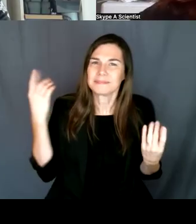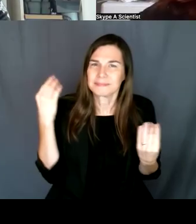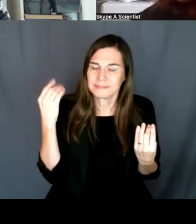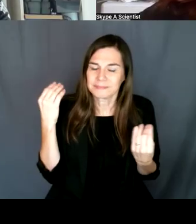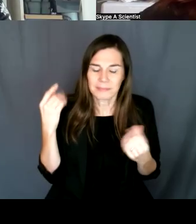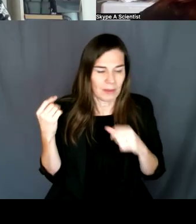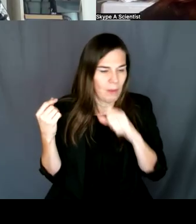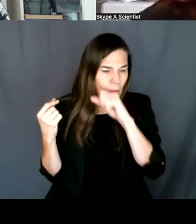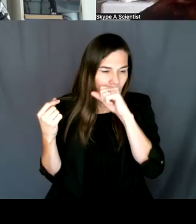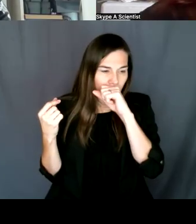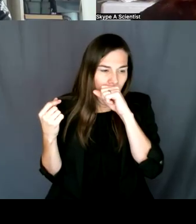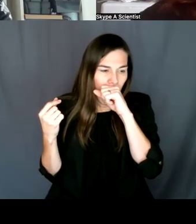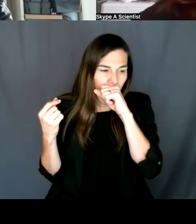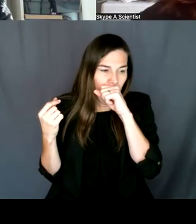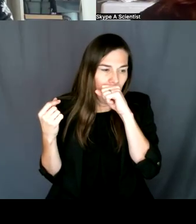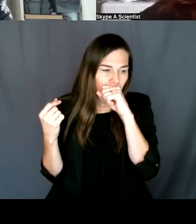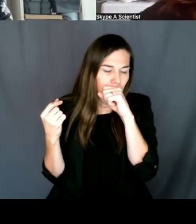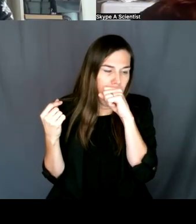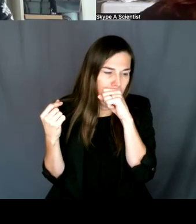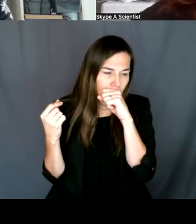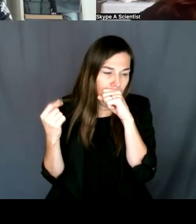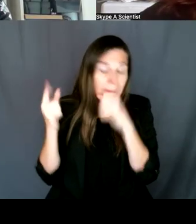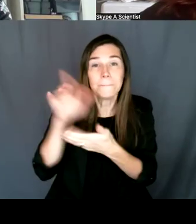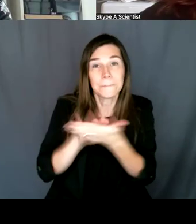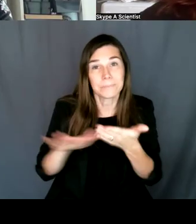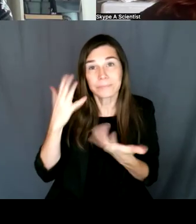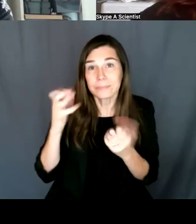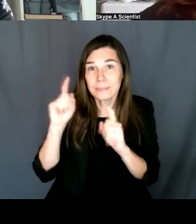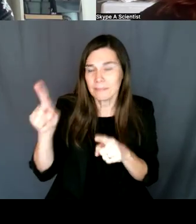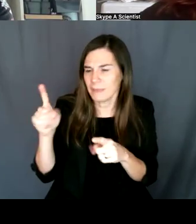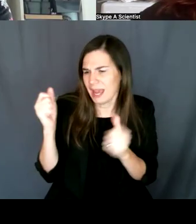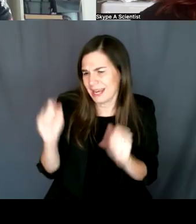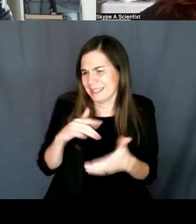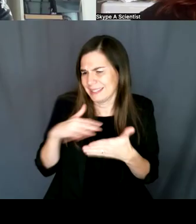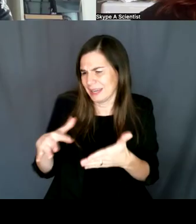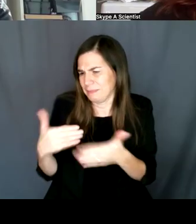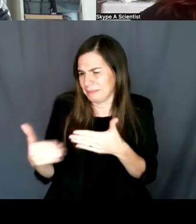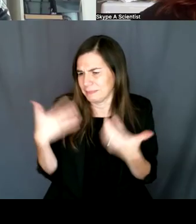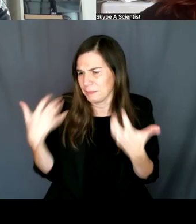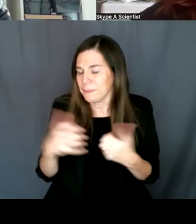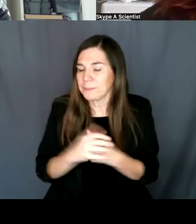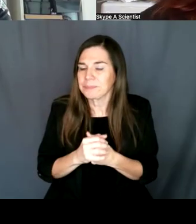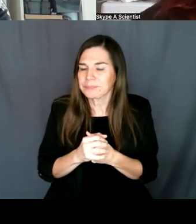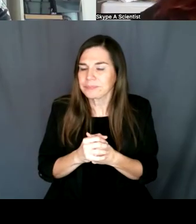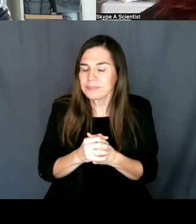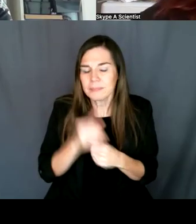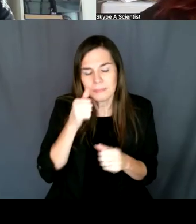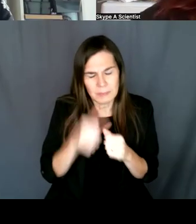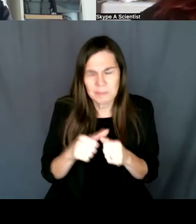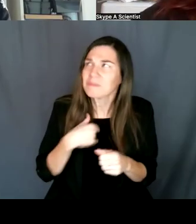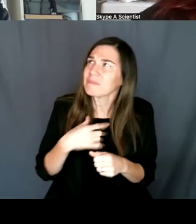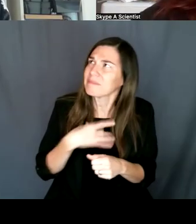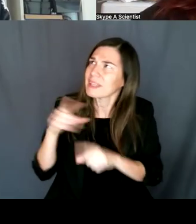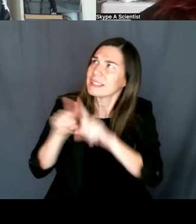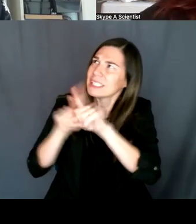I think I'm gonna go to college and I can do anything I want in college. And then I remembered that I really liked the stars. And I said,